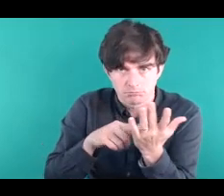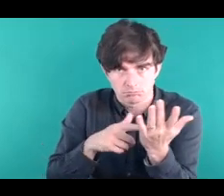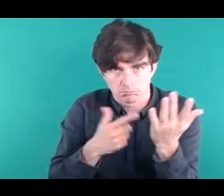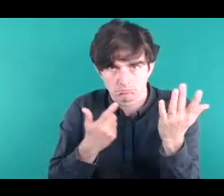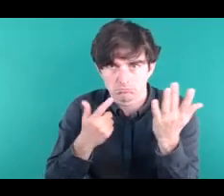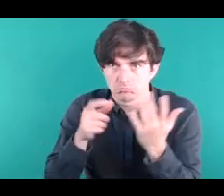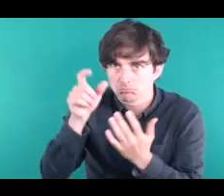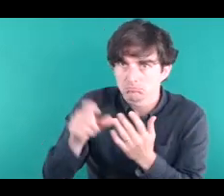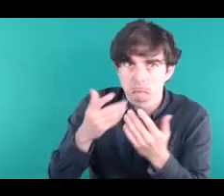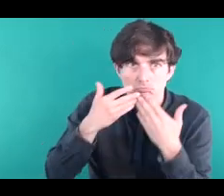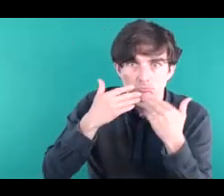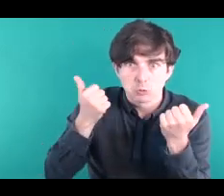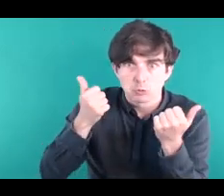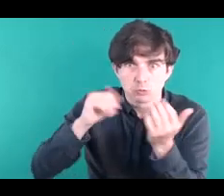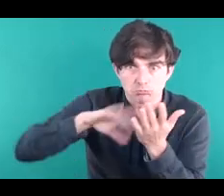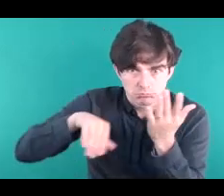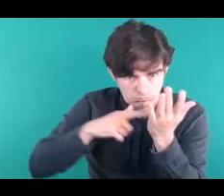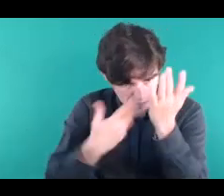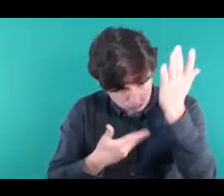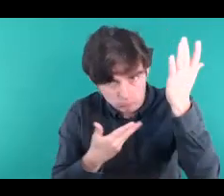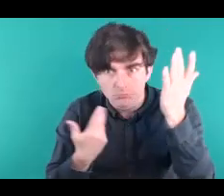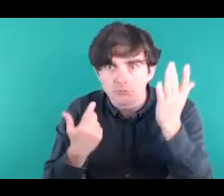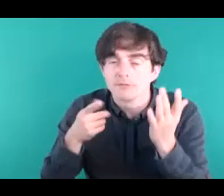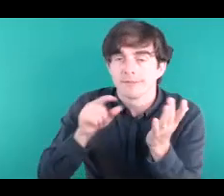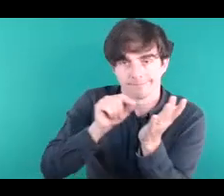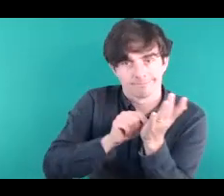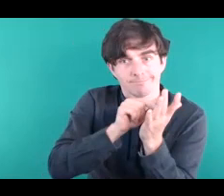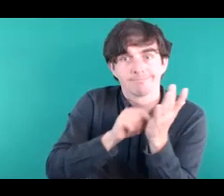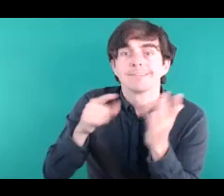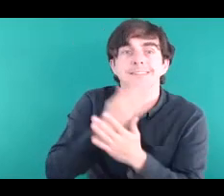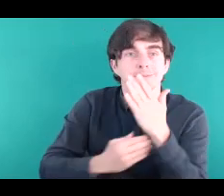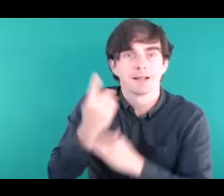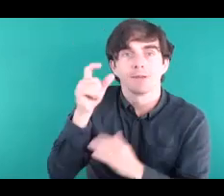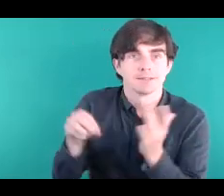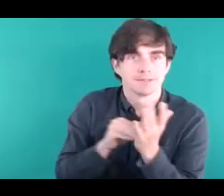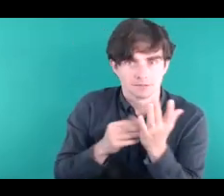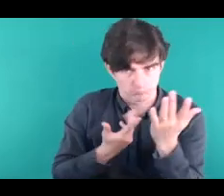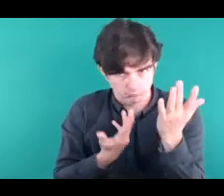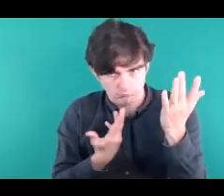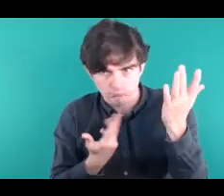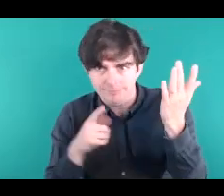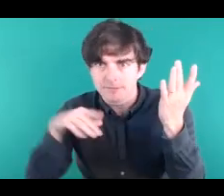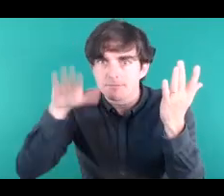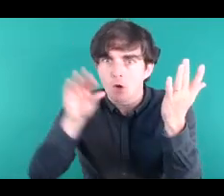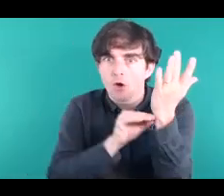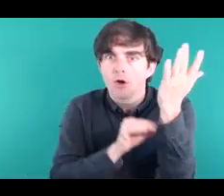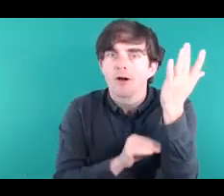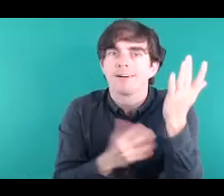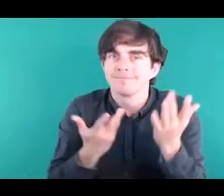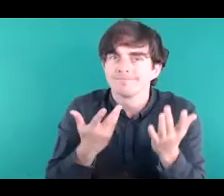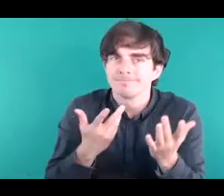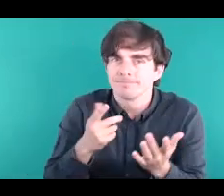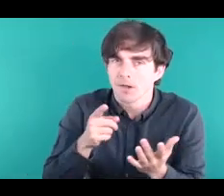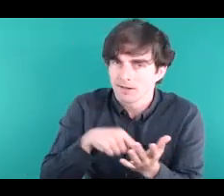the census, in the population census in Indonesia, I think. And some of those short